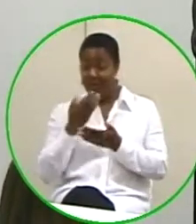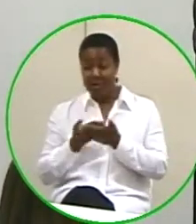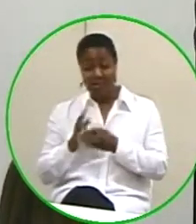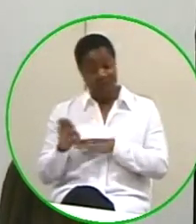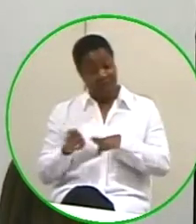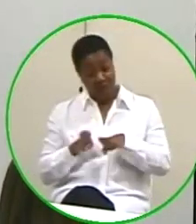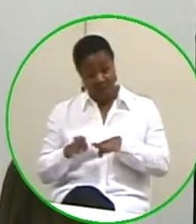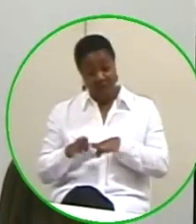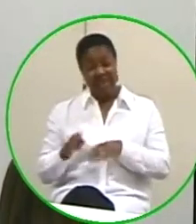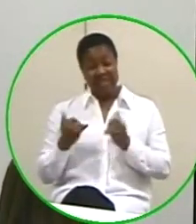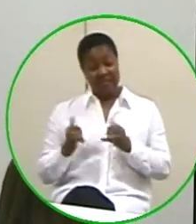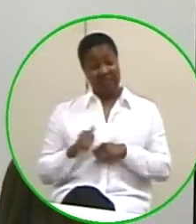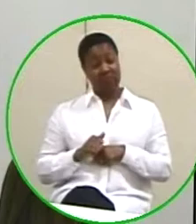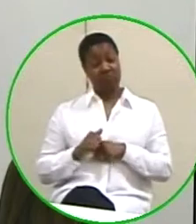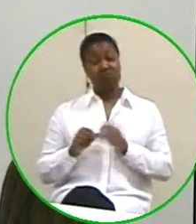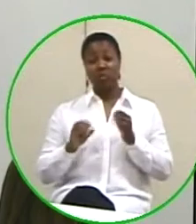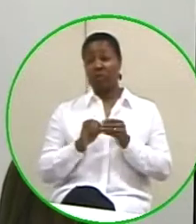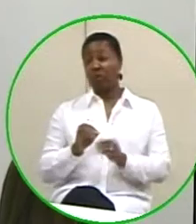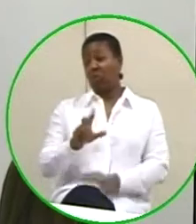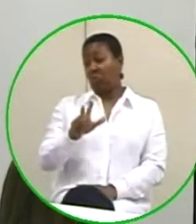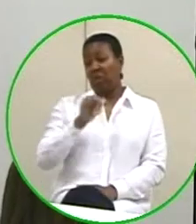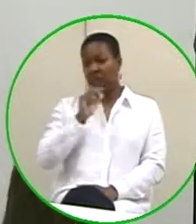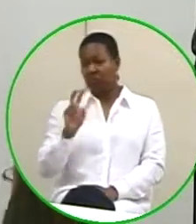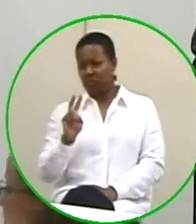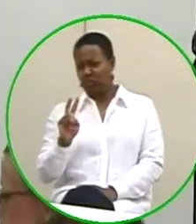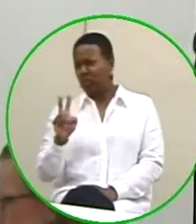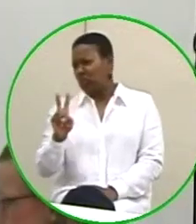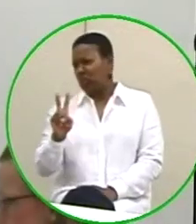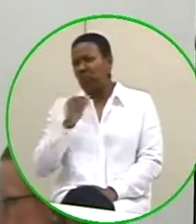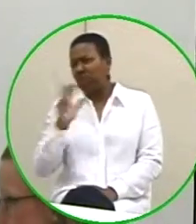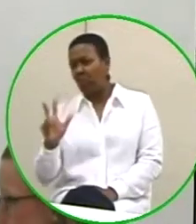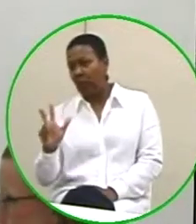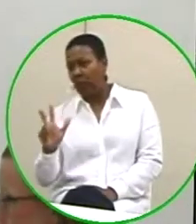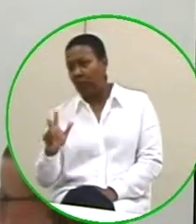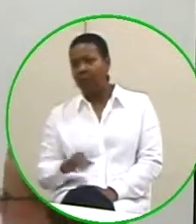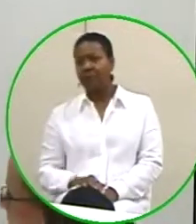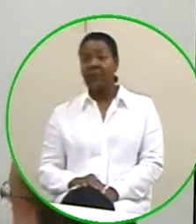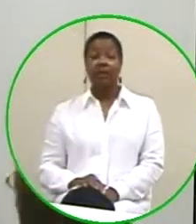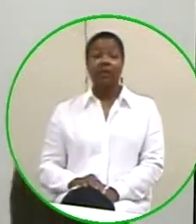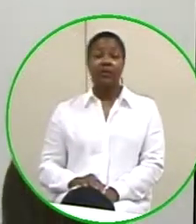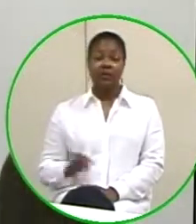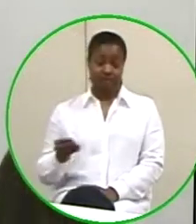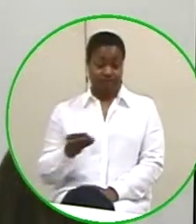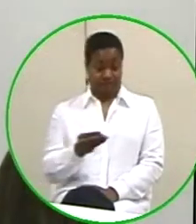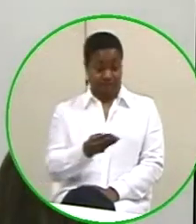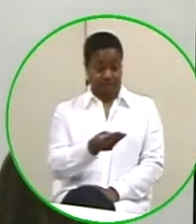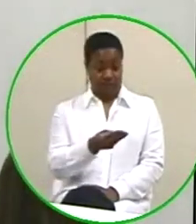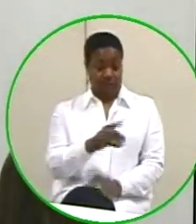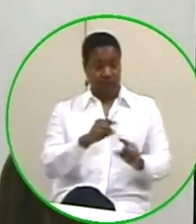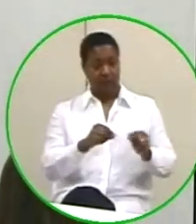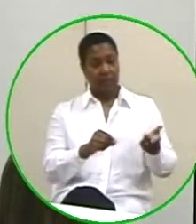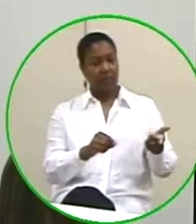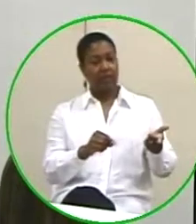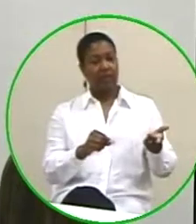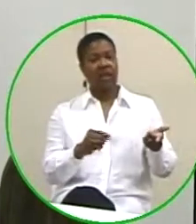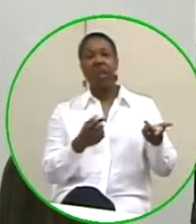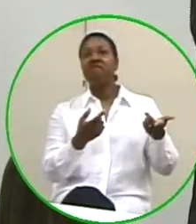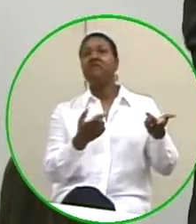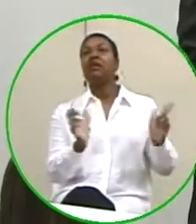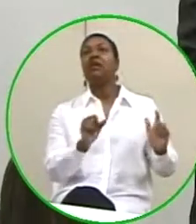3, can only give you a 2. Now, if it's I go up and give them the card and they go, yep, here you go. We've